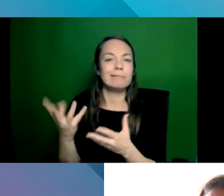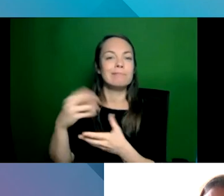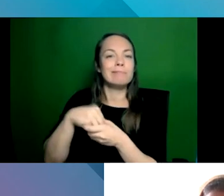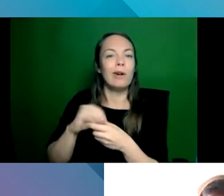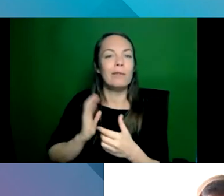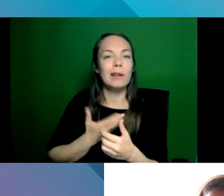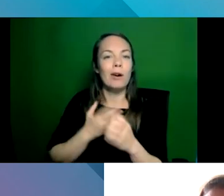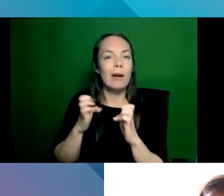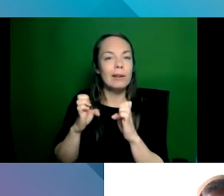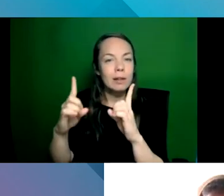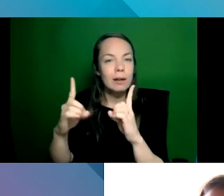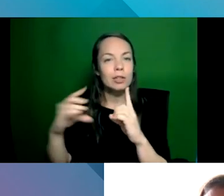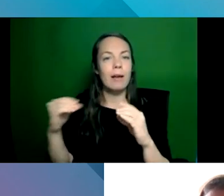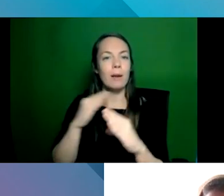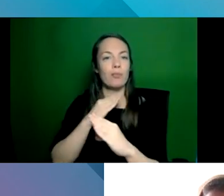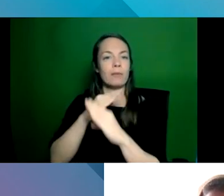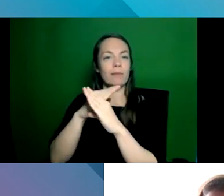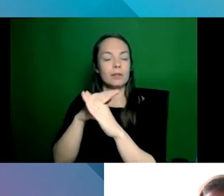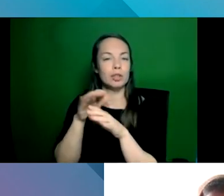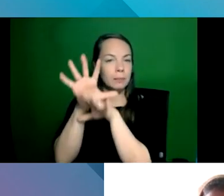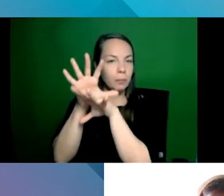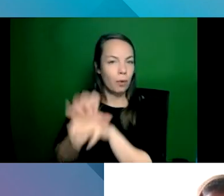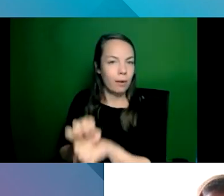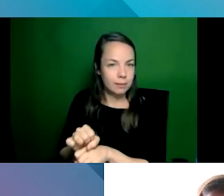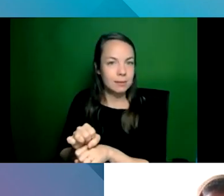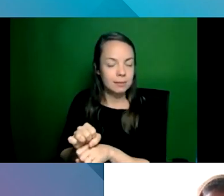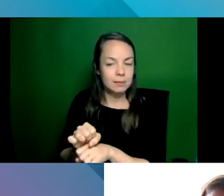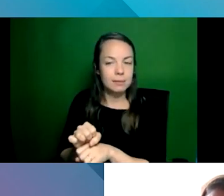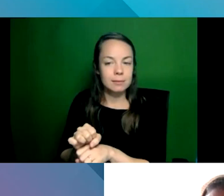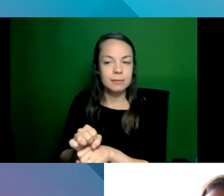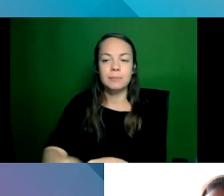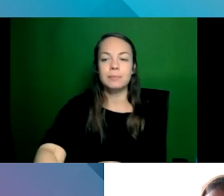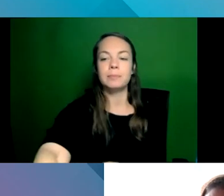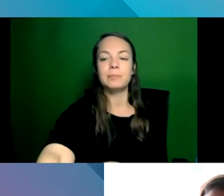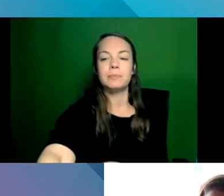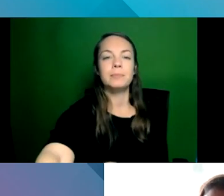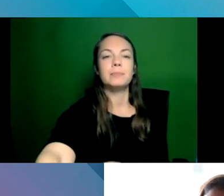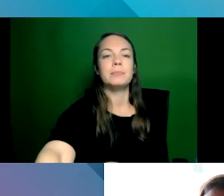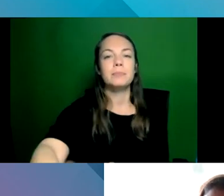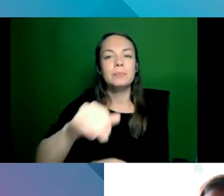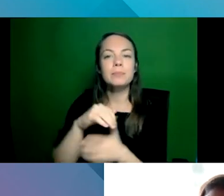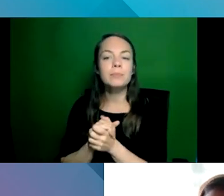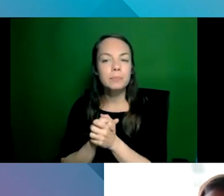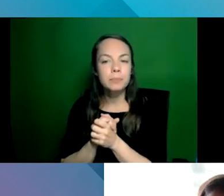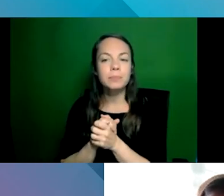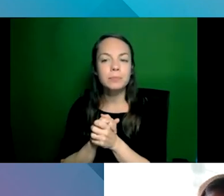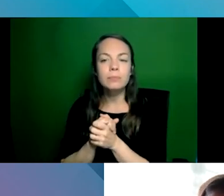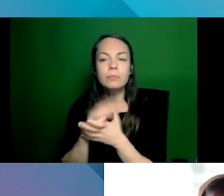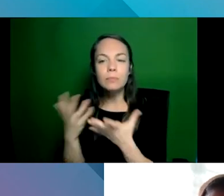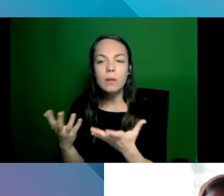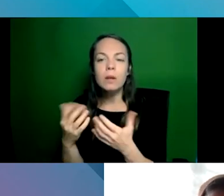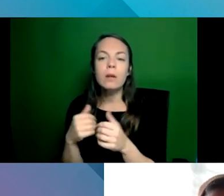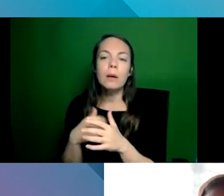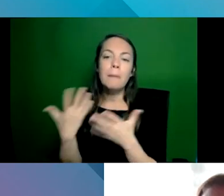prevention practices in thinking about, again, offering space, not necessarily once a grand form